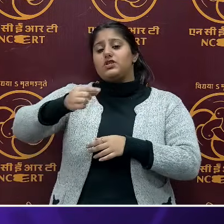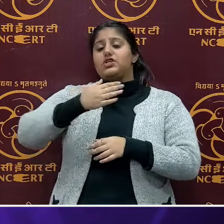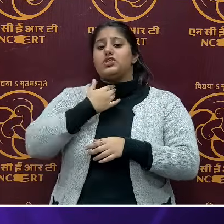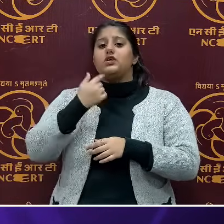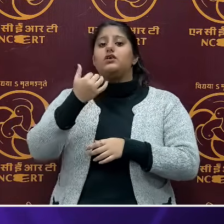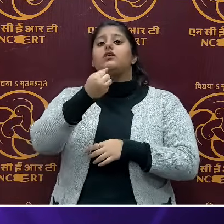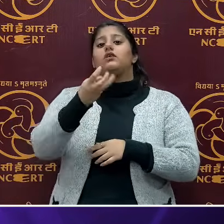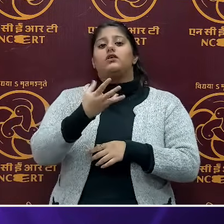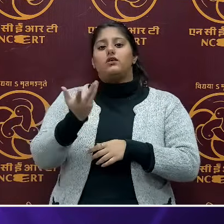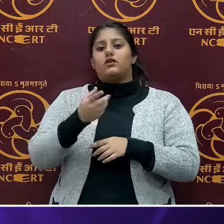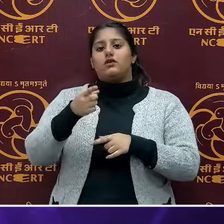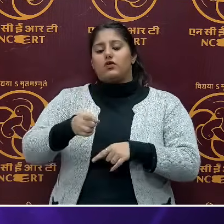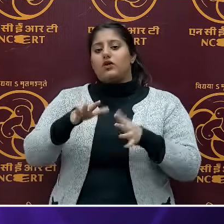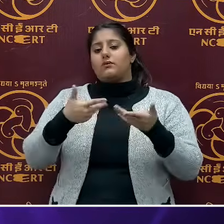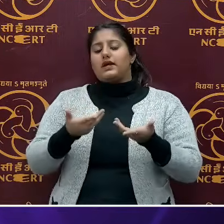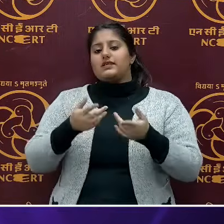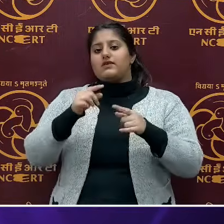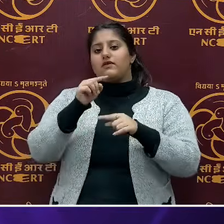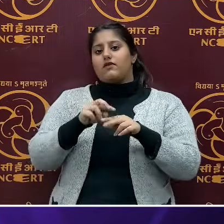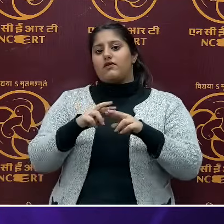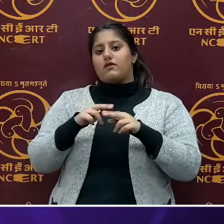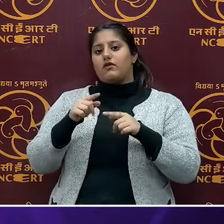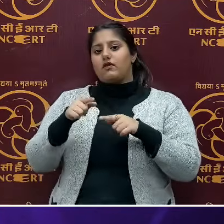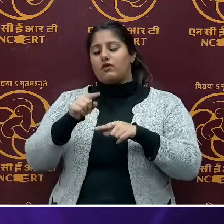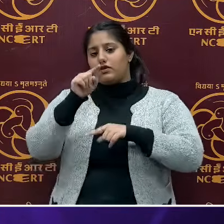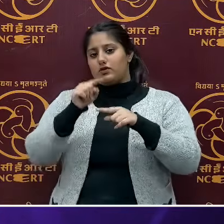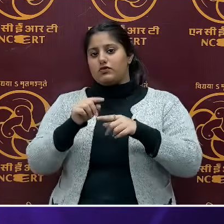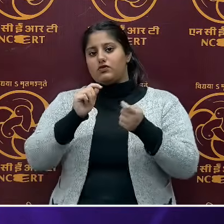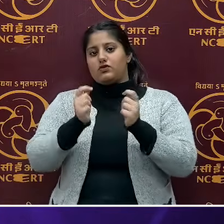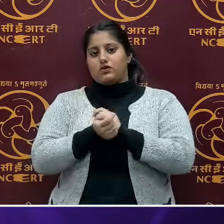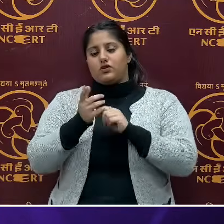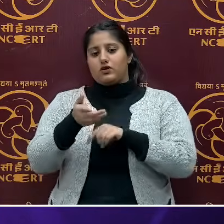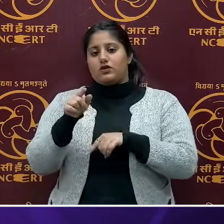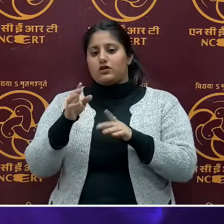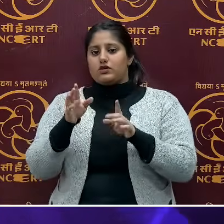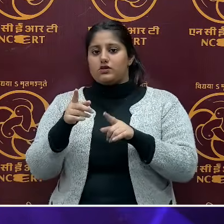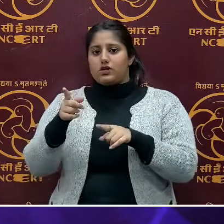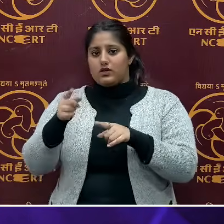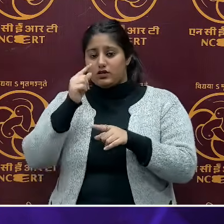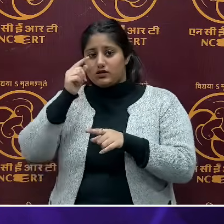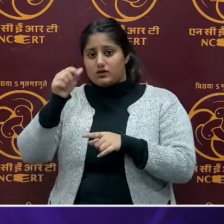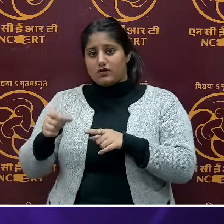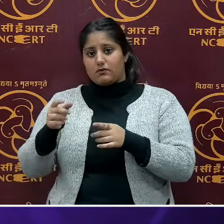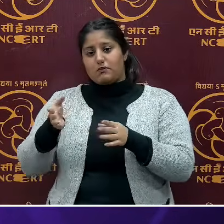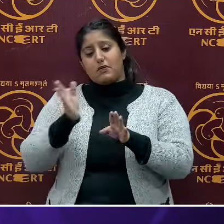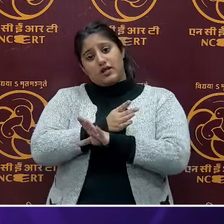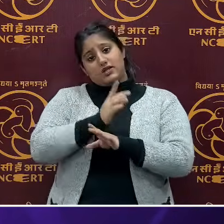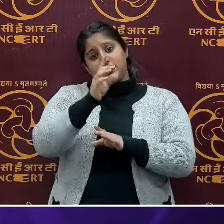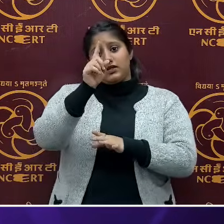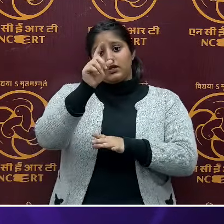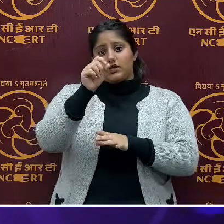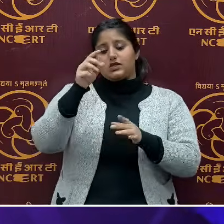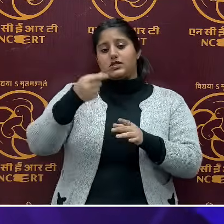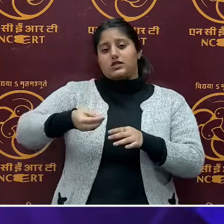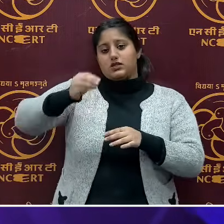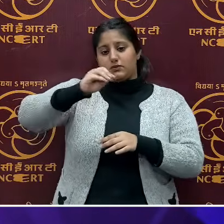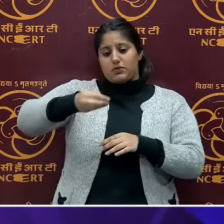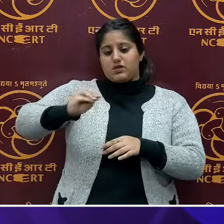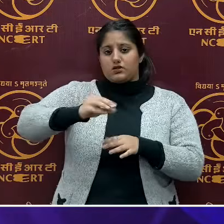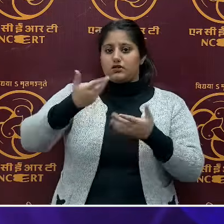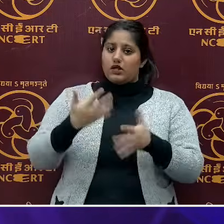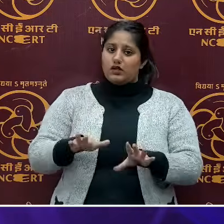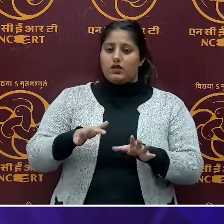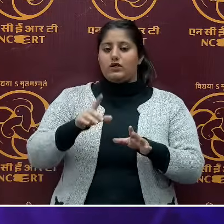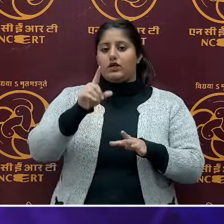How can we find the factor of change in the ratio? She has already added 10 spoons of sugar in 6 glasses of